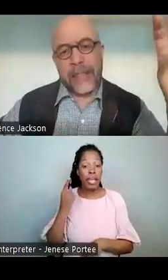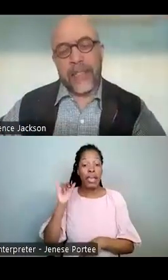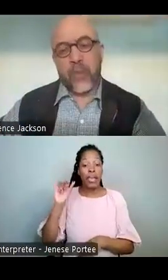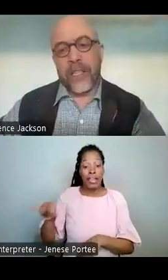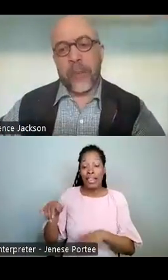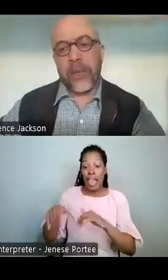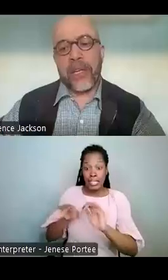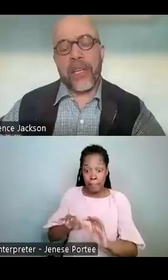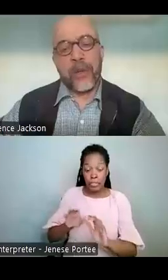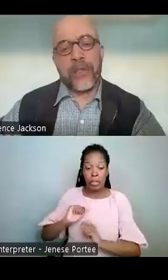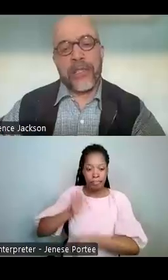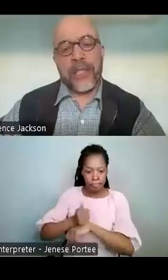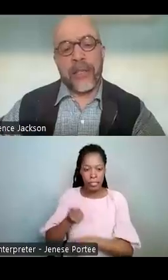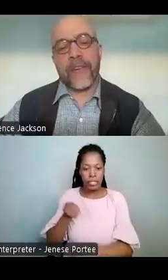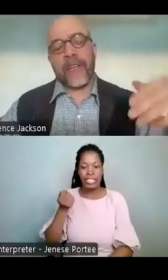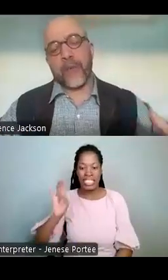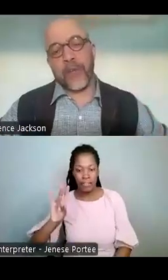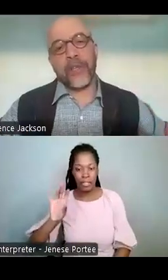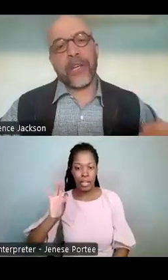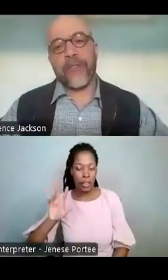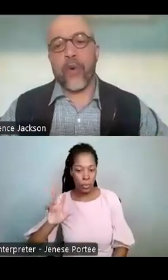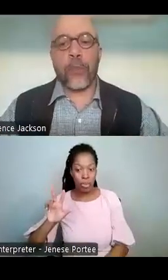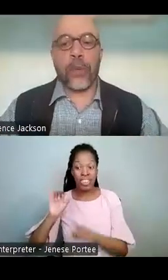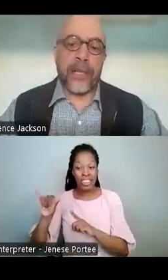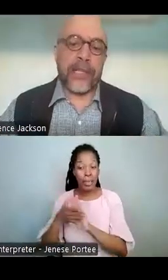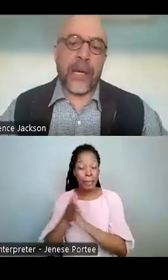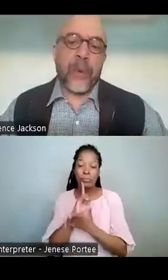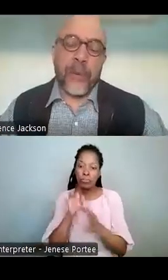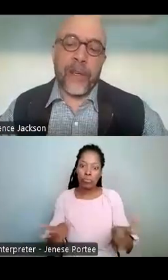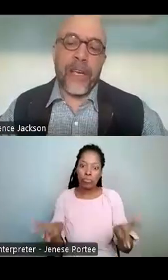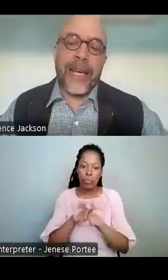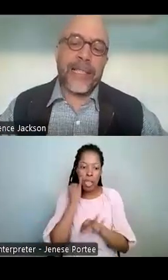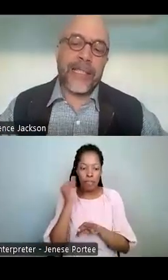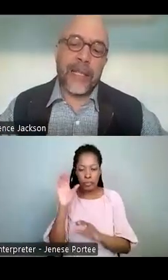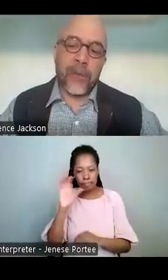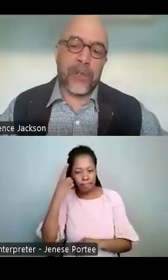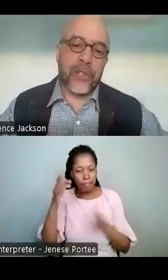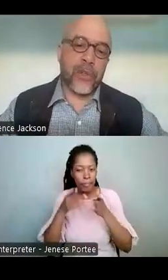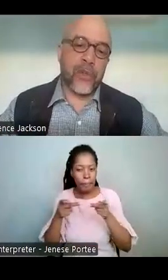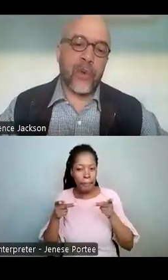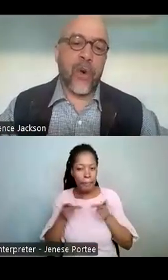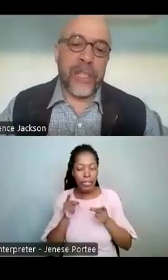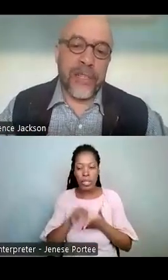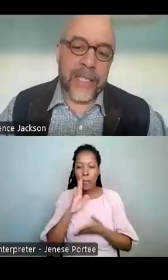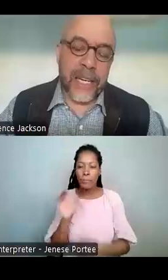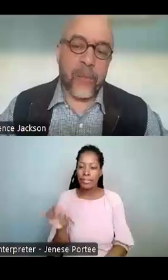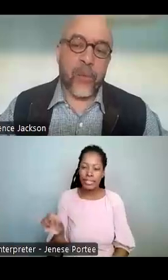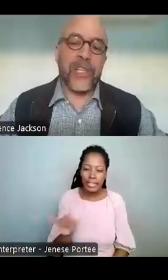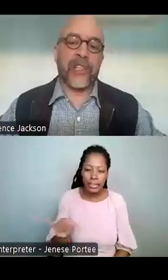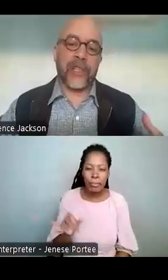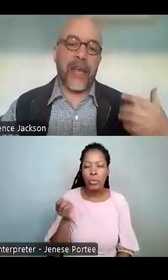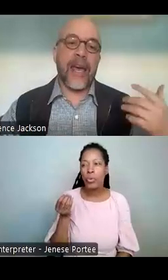think that it winds up being hugely significant if we're looking for a place that would be similar to or in the